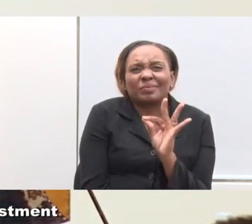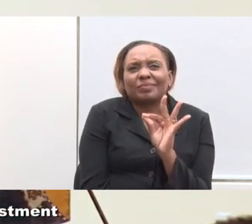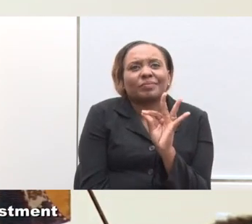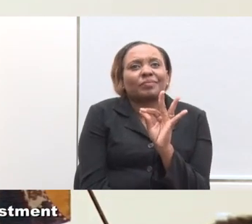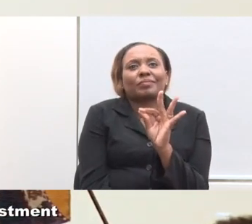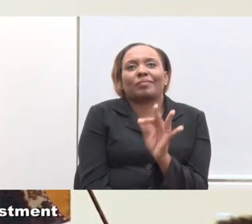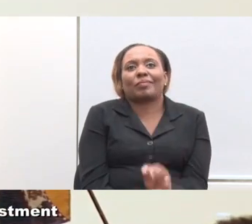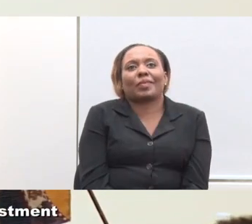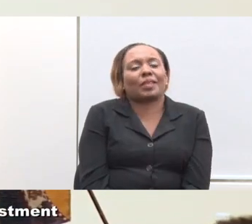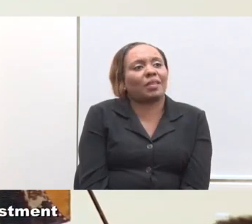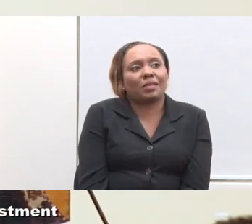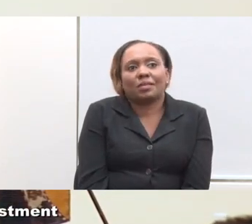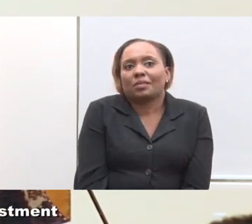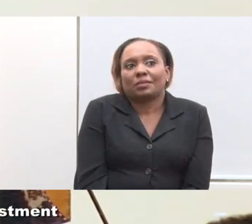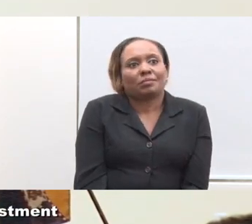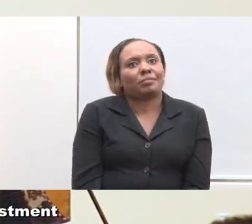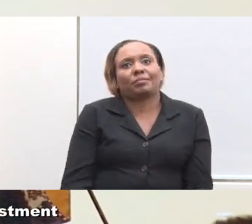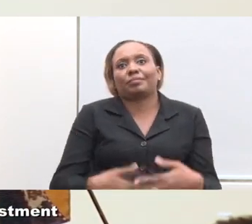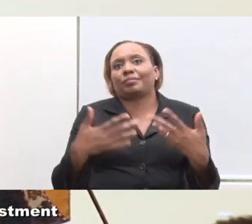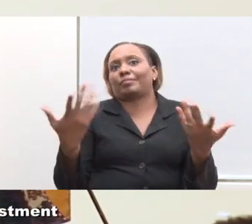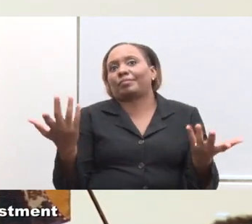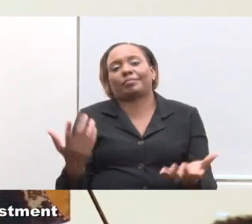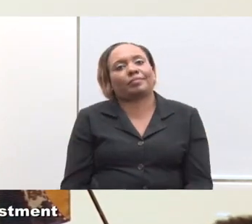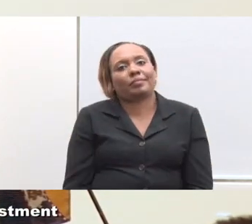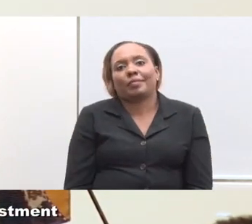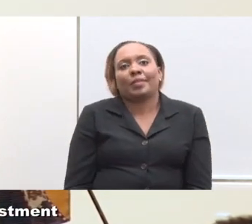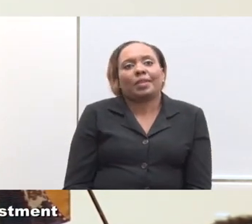this is what has brought the whole world to its knees.